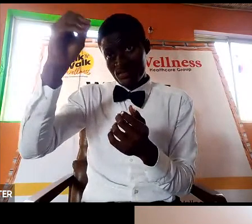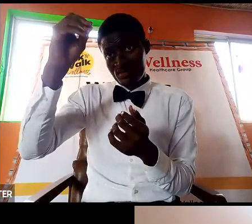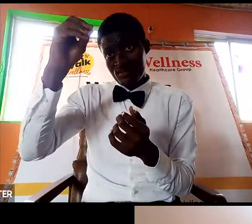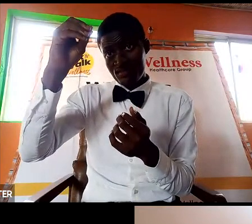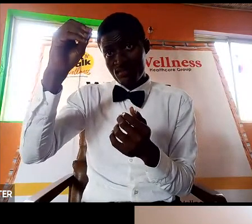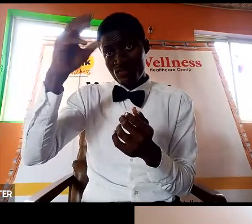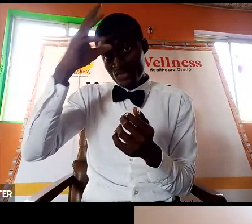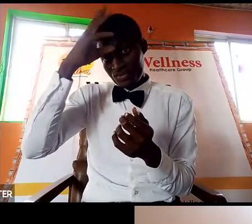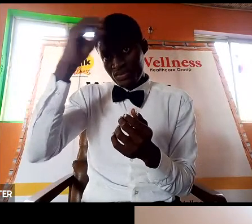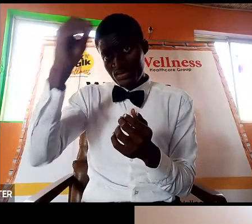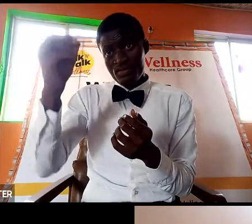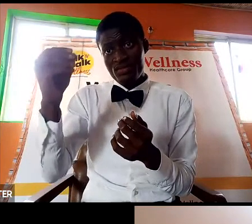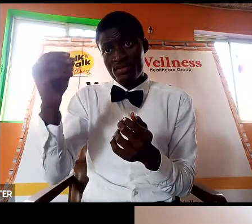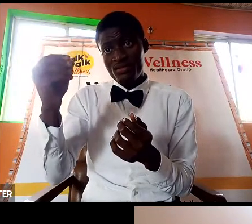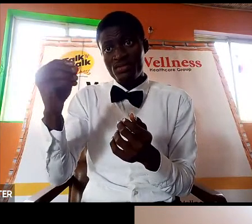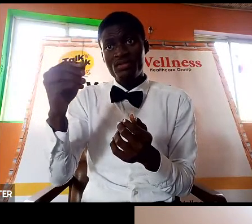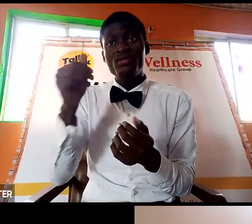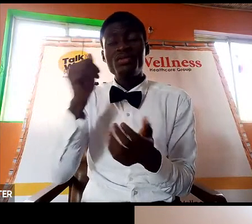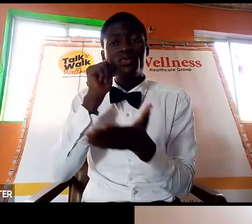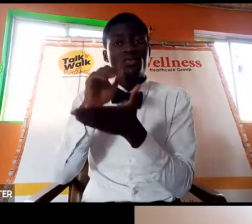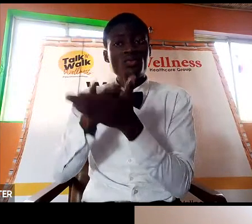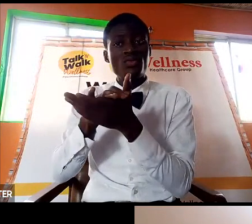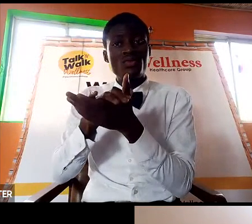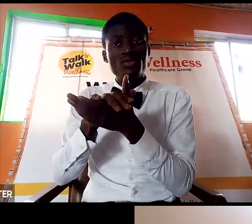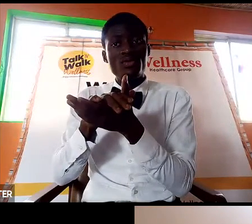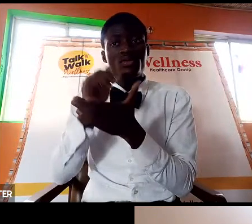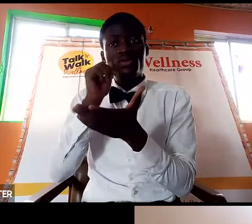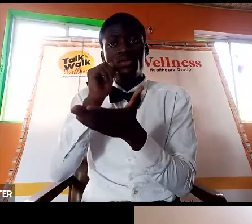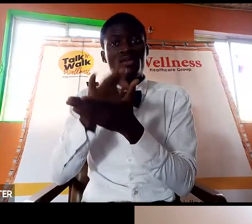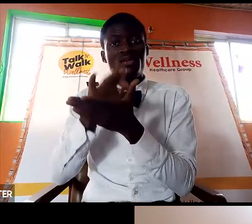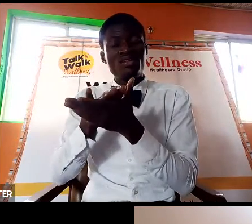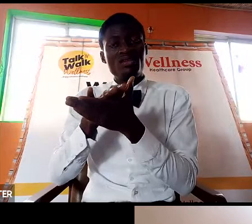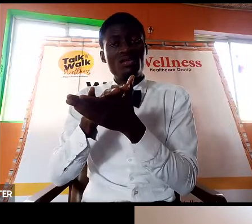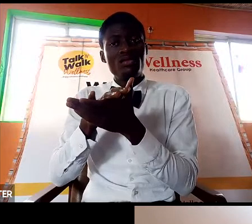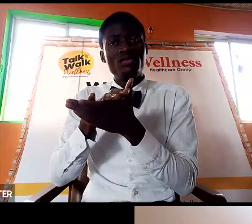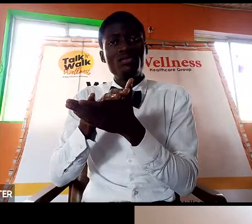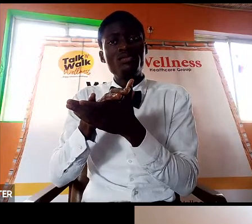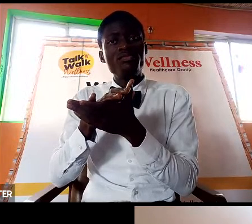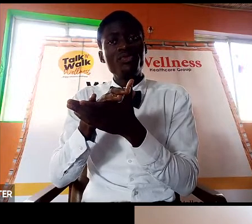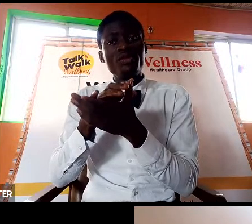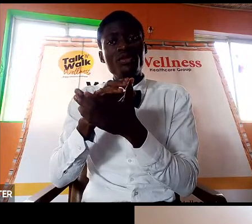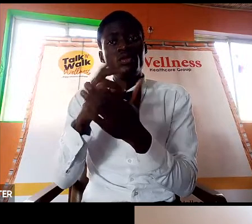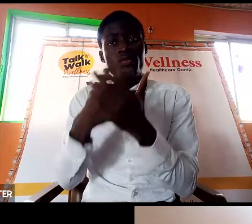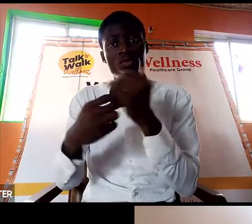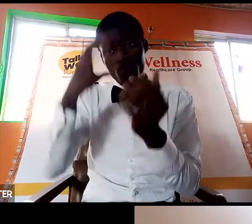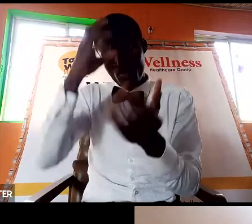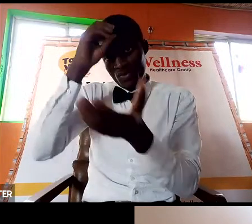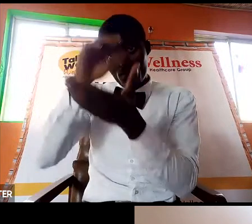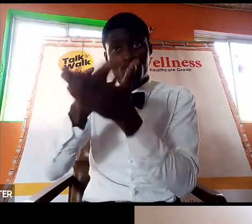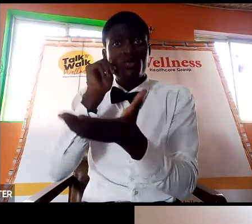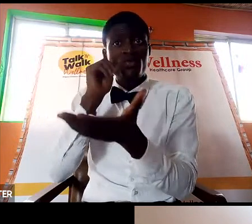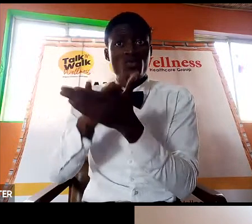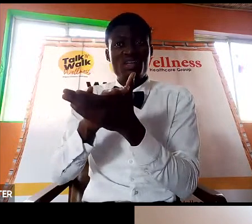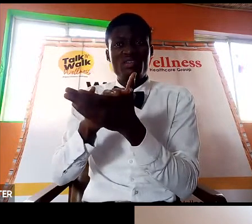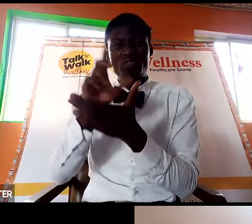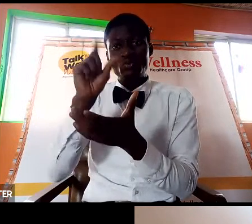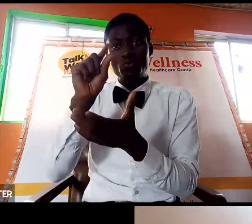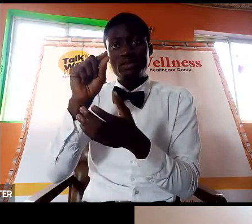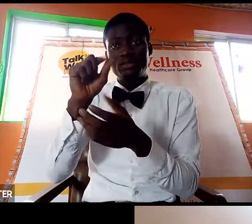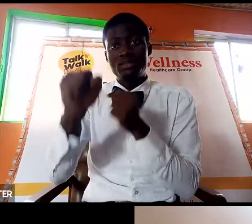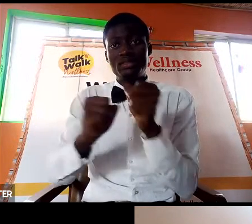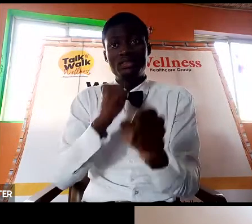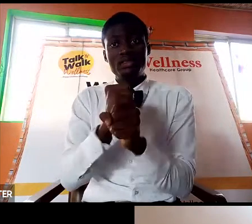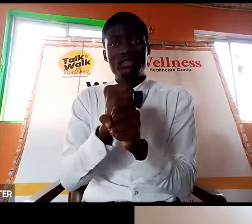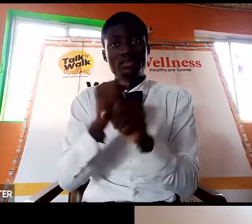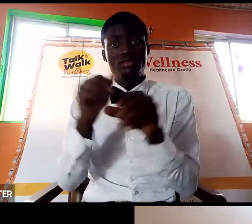wife is in late 40s. They're about 20 years in marriage, and the man is